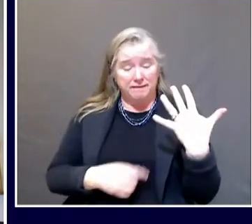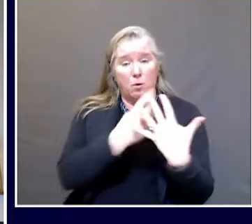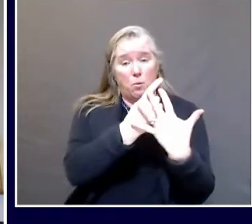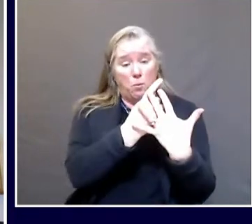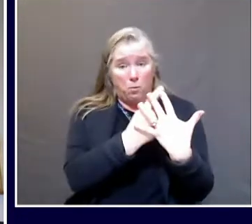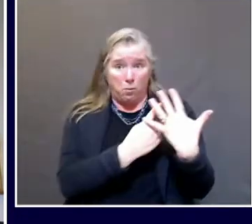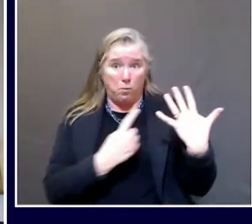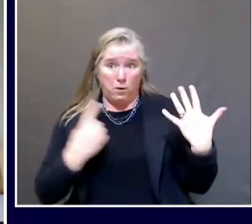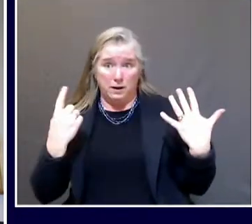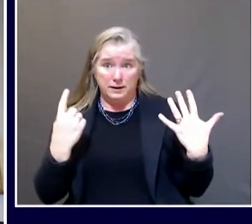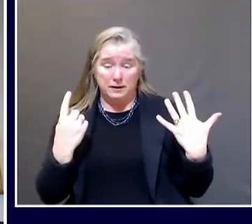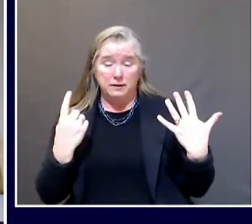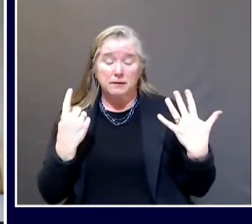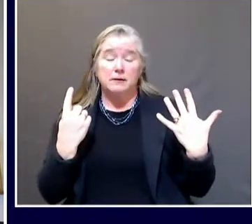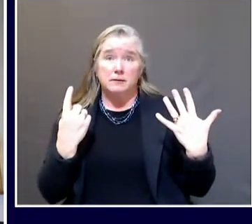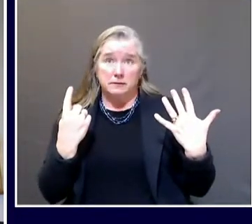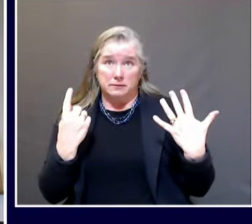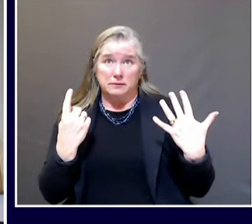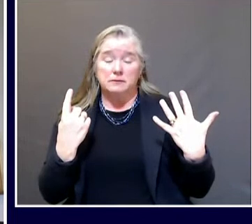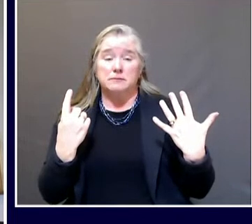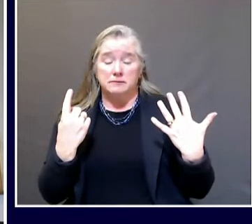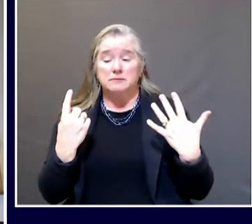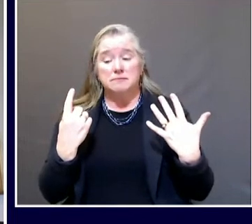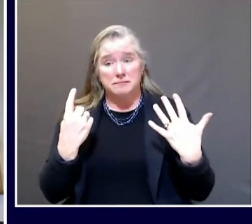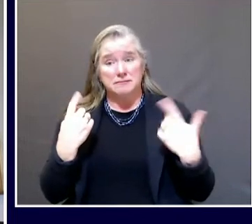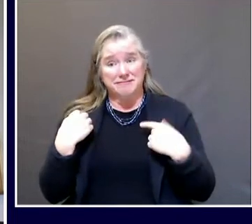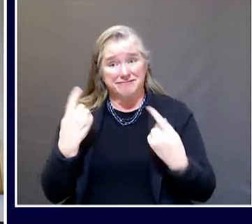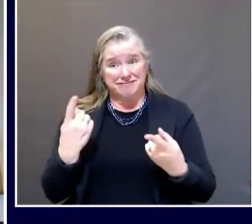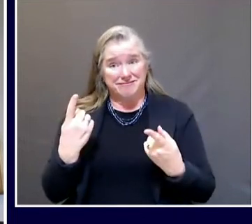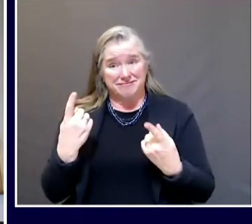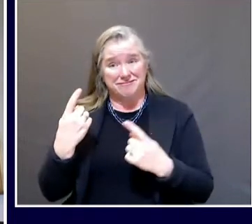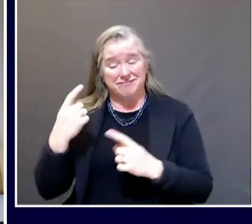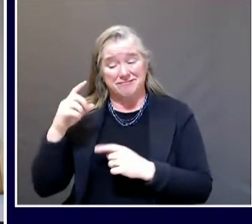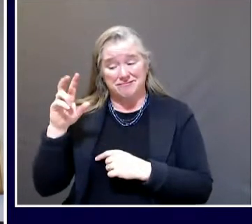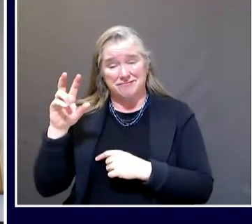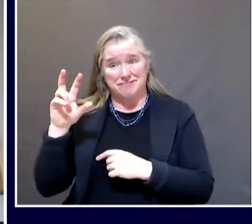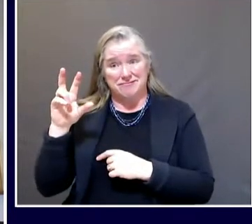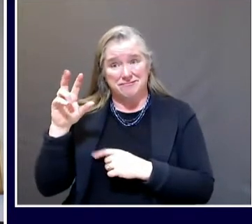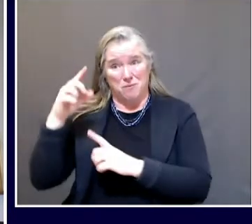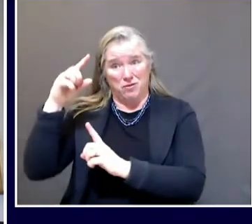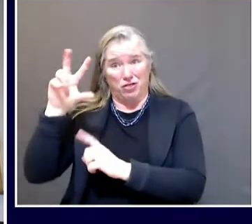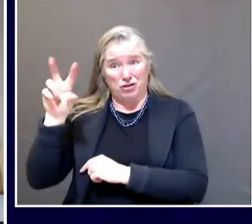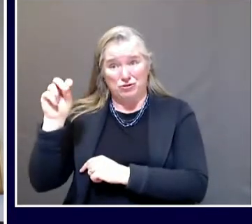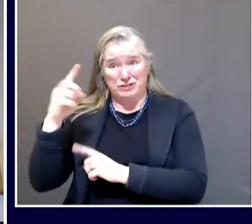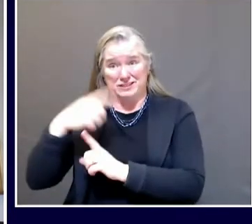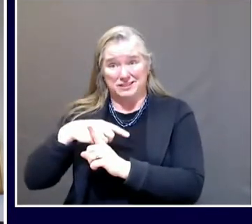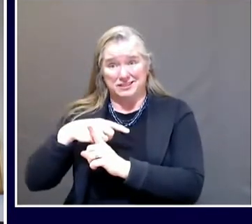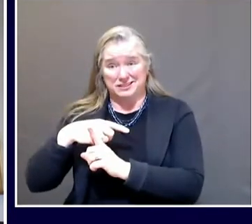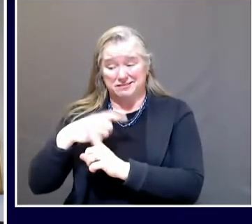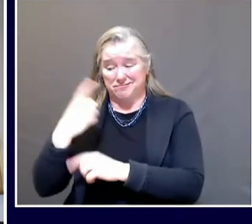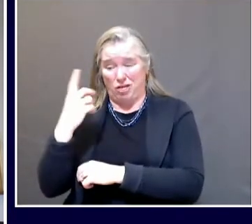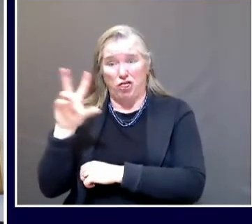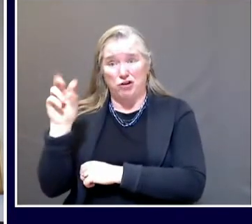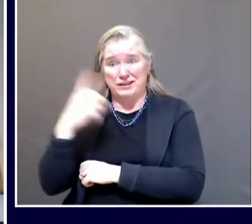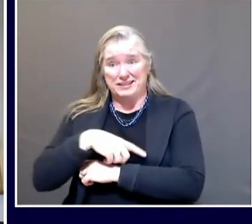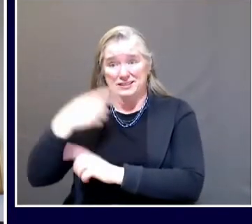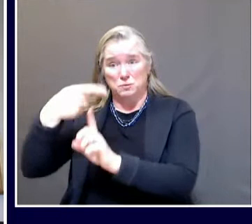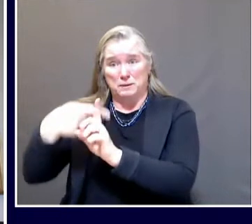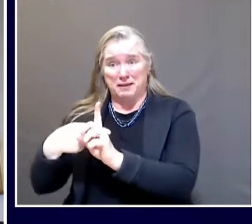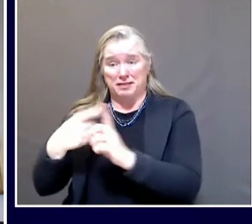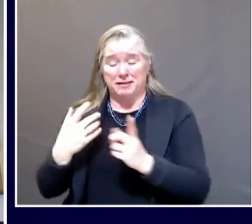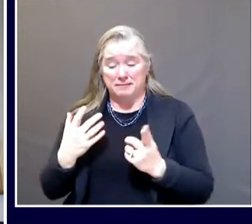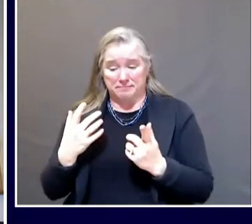person who's been hospitalized has been hospitalized in the past month. Just in the past 30